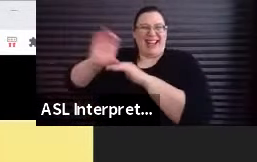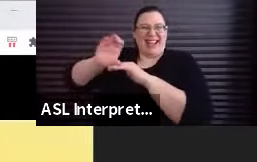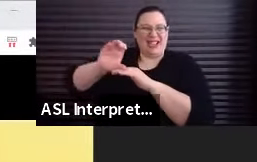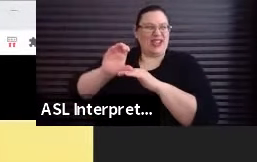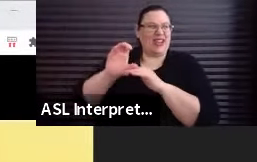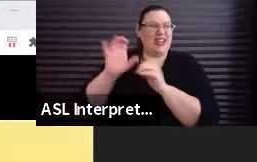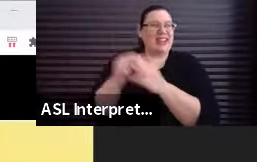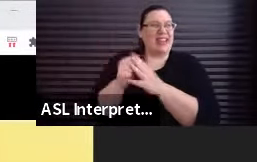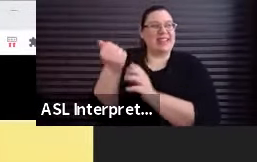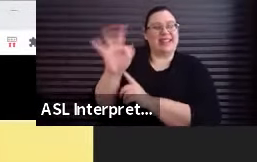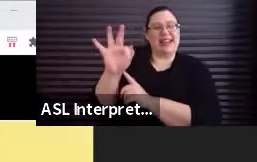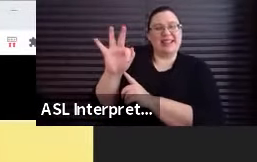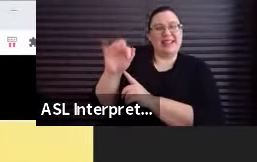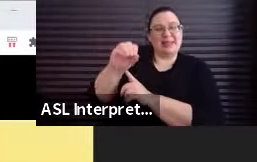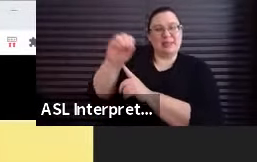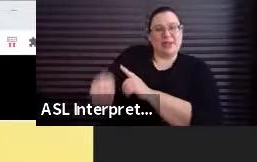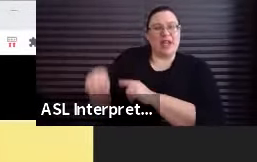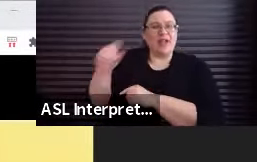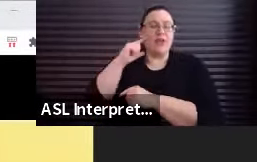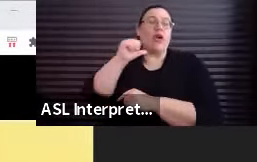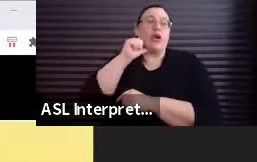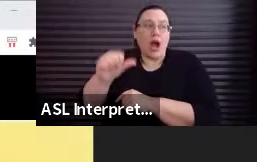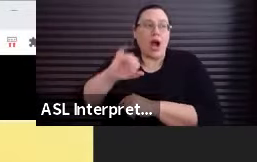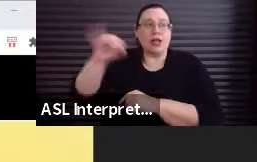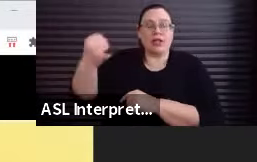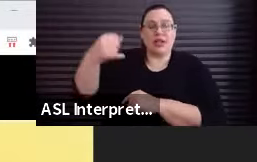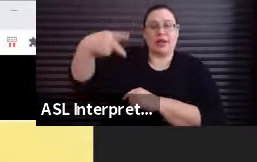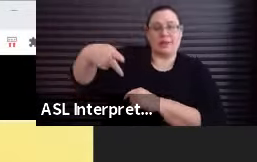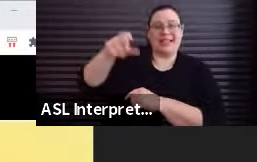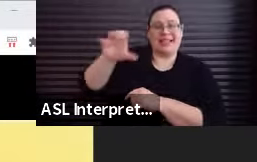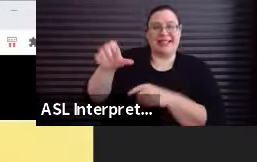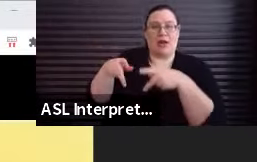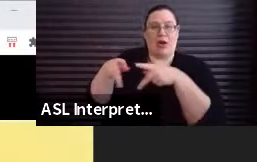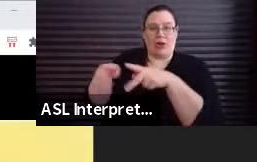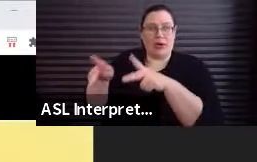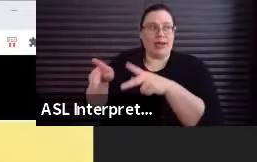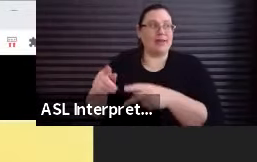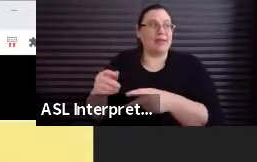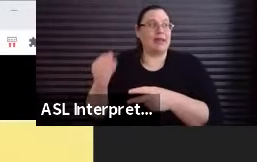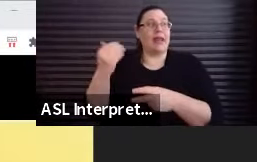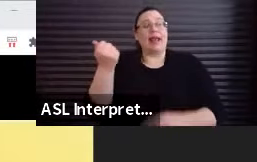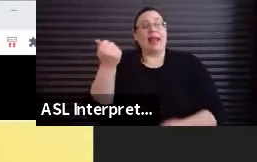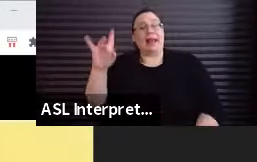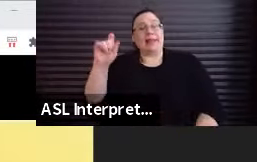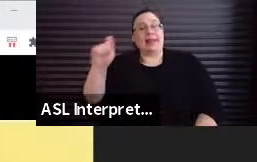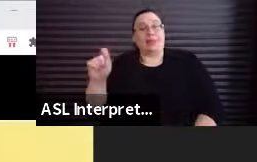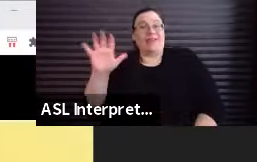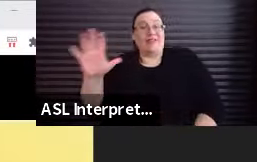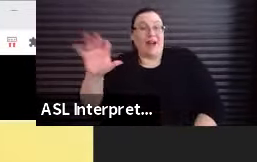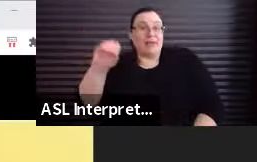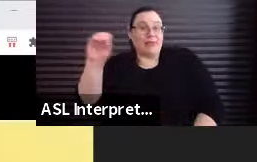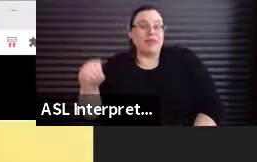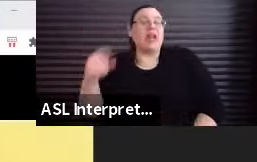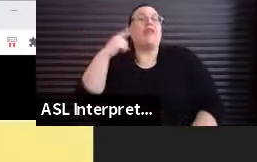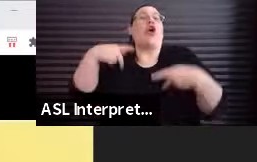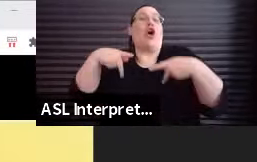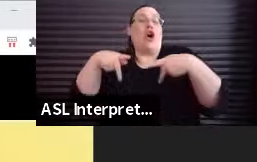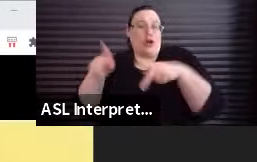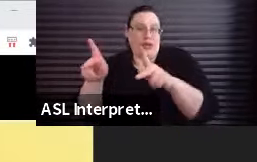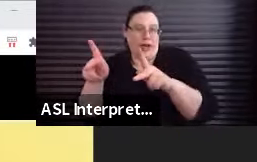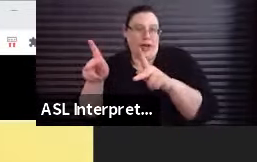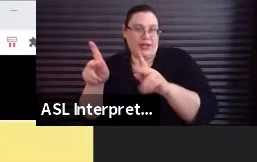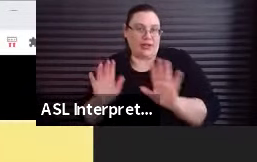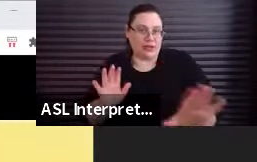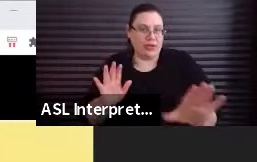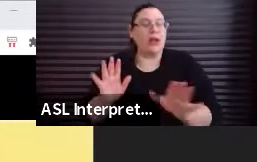19% for non-JPC authorizers and 18.5% for authorizers. Again, that's